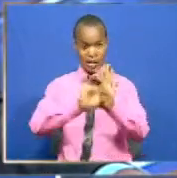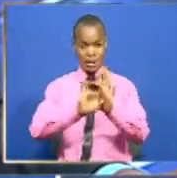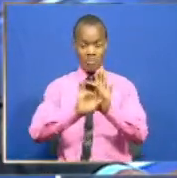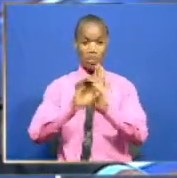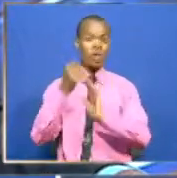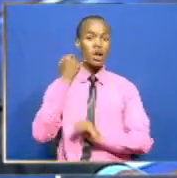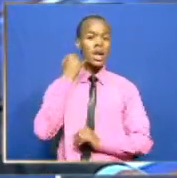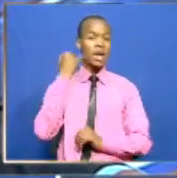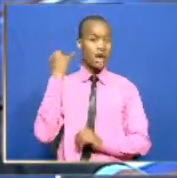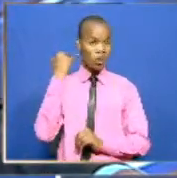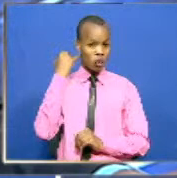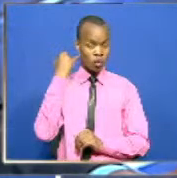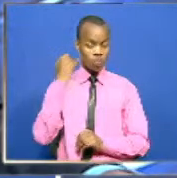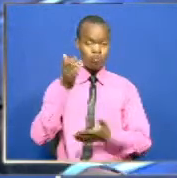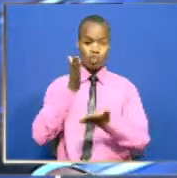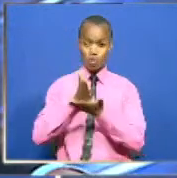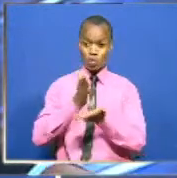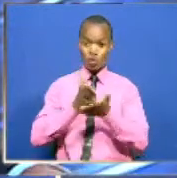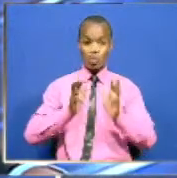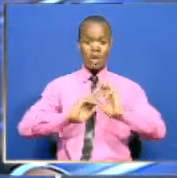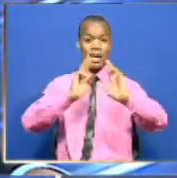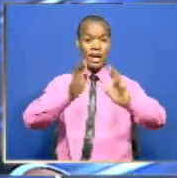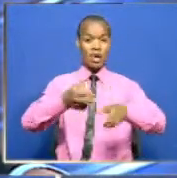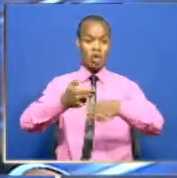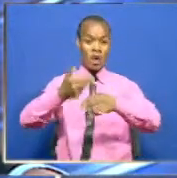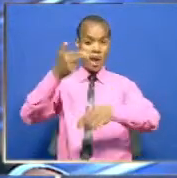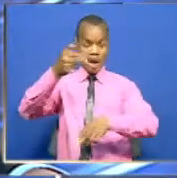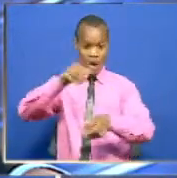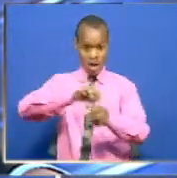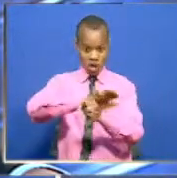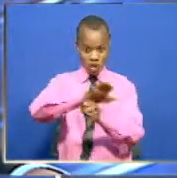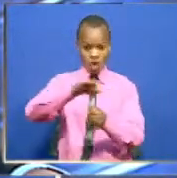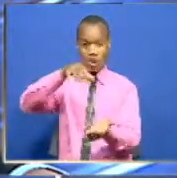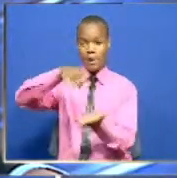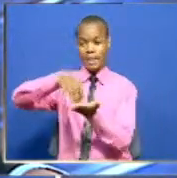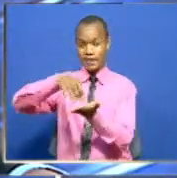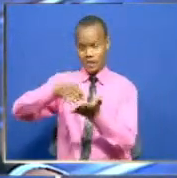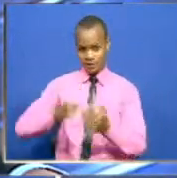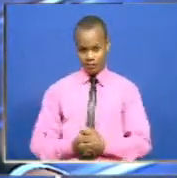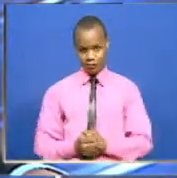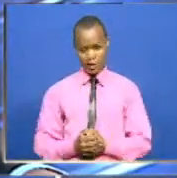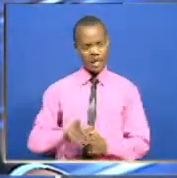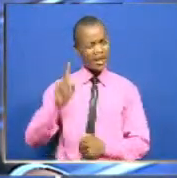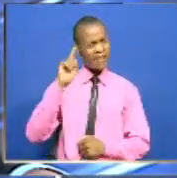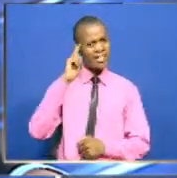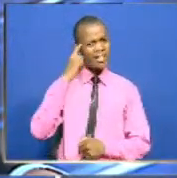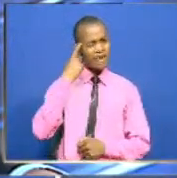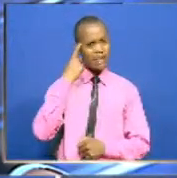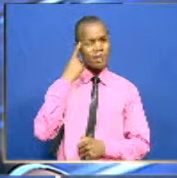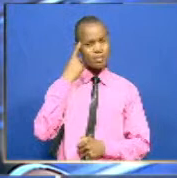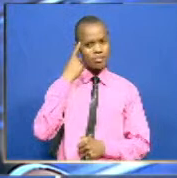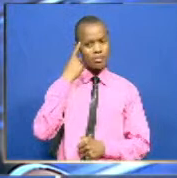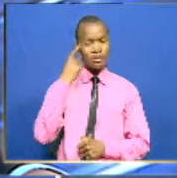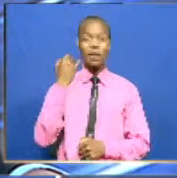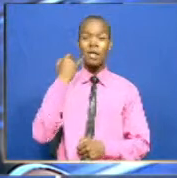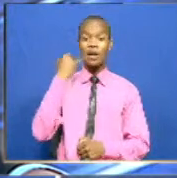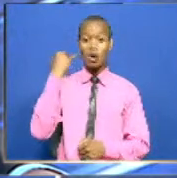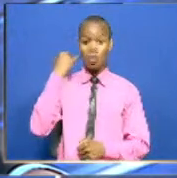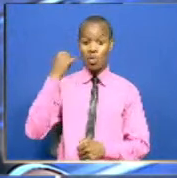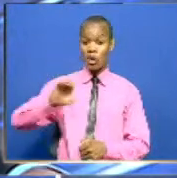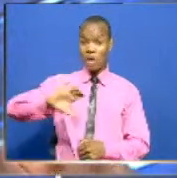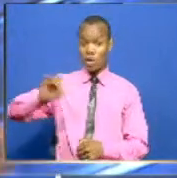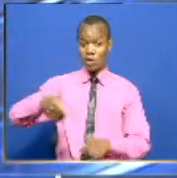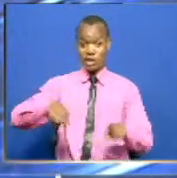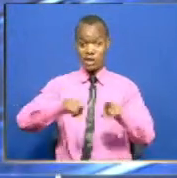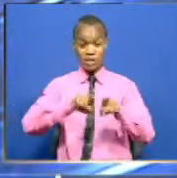Recording a very huge number of infections over the last couple of days. Do you think that perhaps the Nakuru County is going to